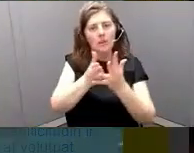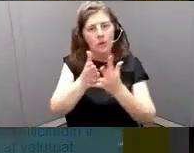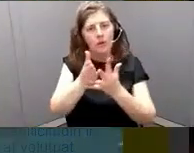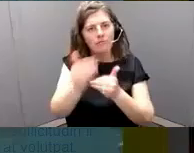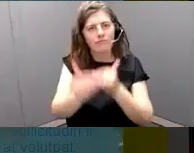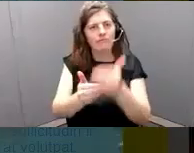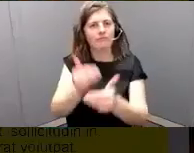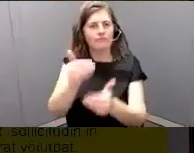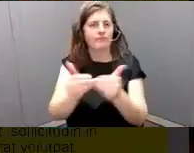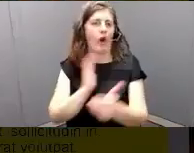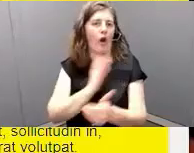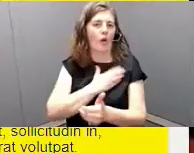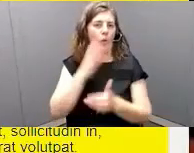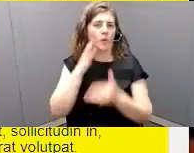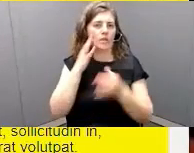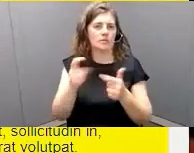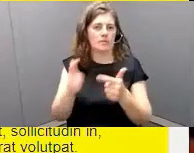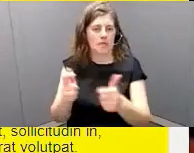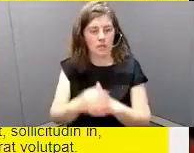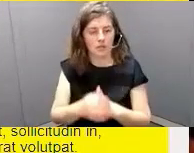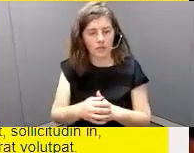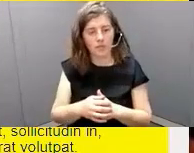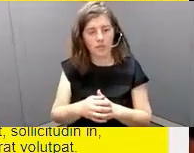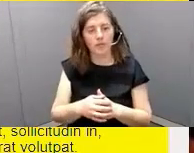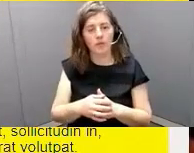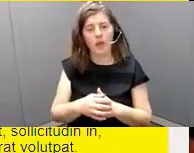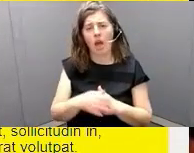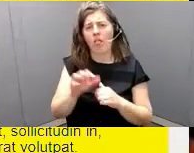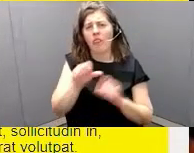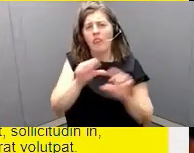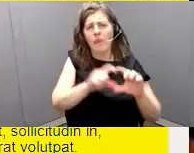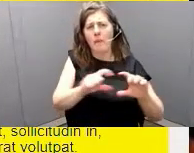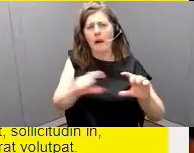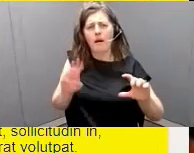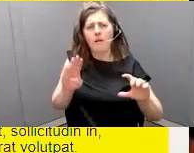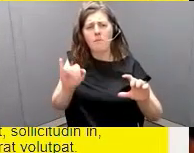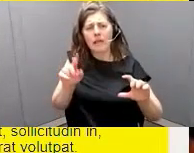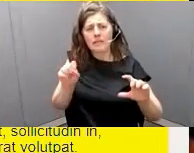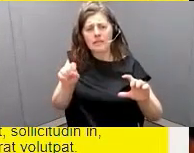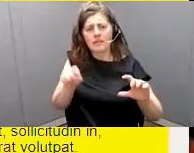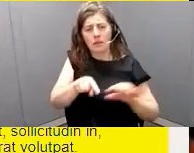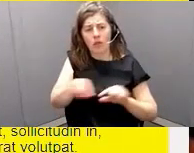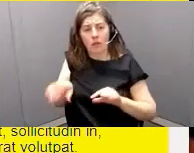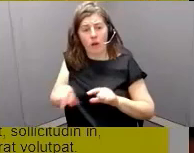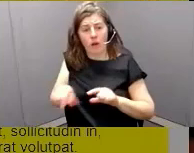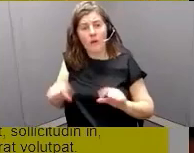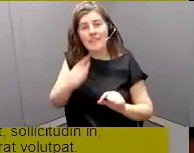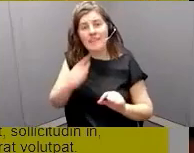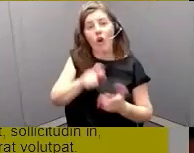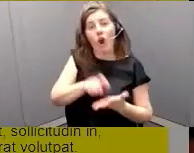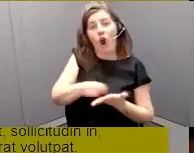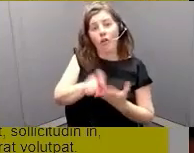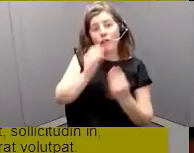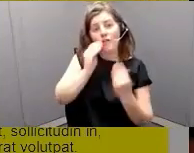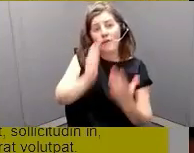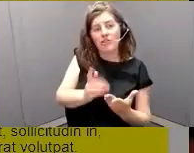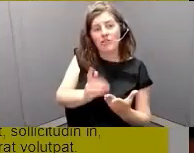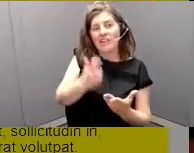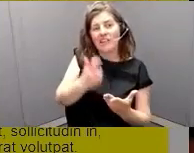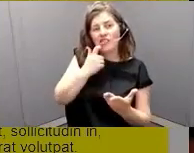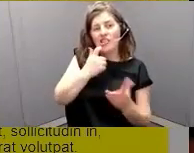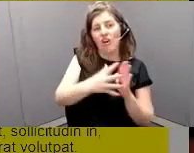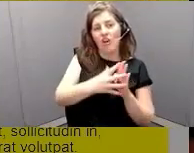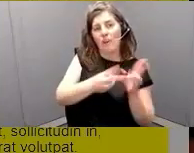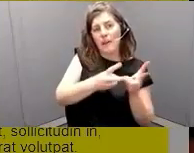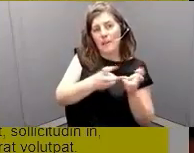own discretion. The buttons I was referring to earlier are all here. We have author information, where I've just copied and